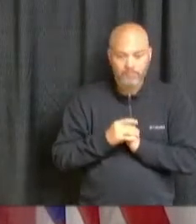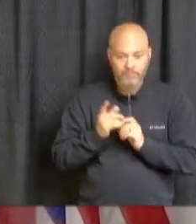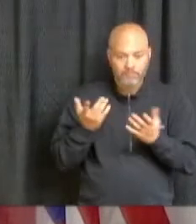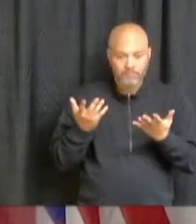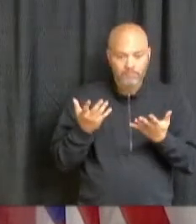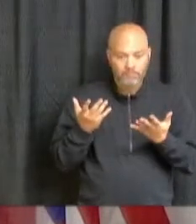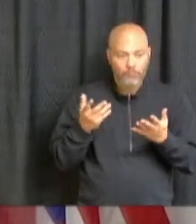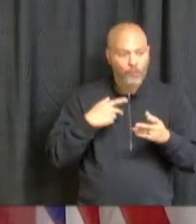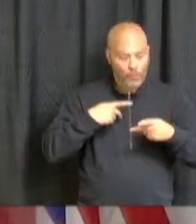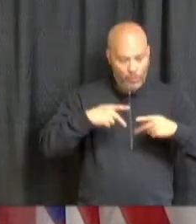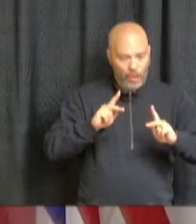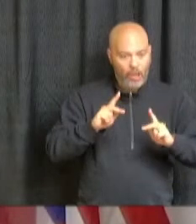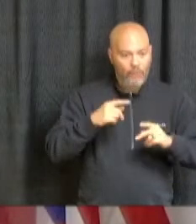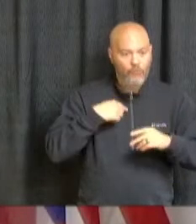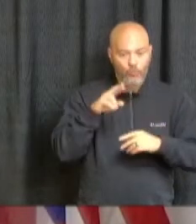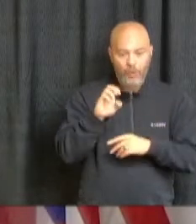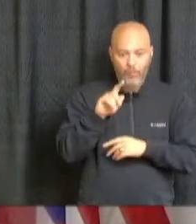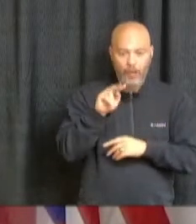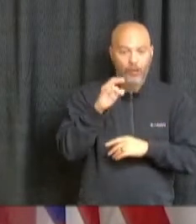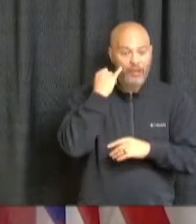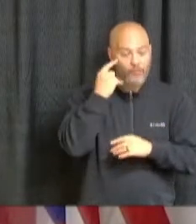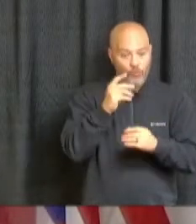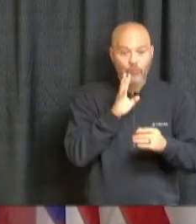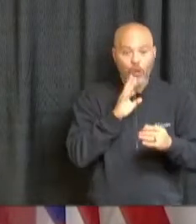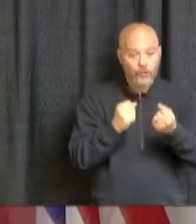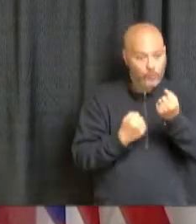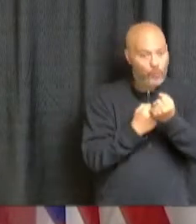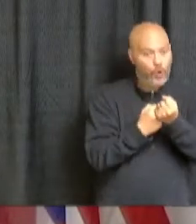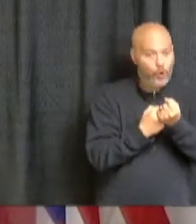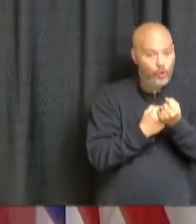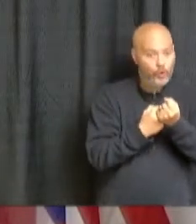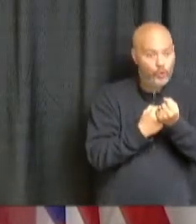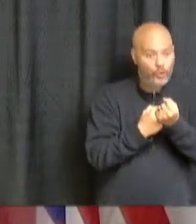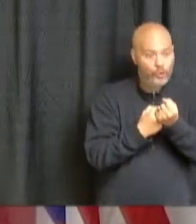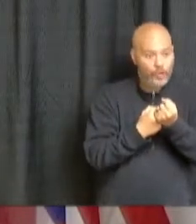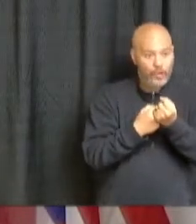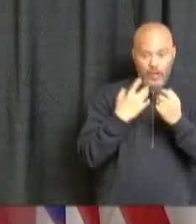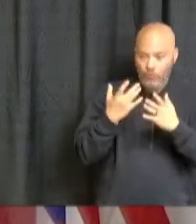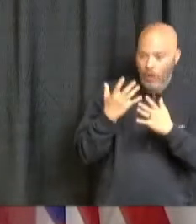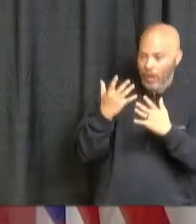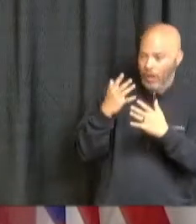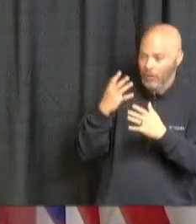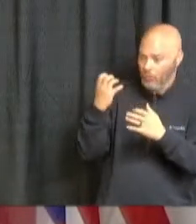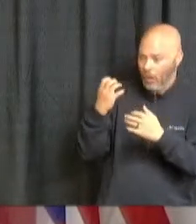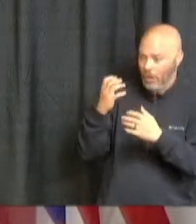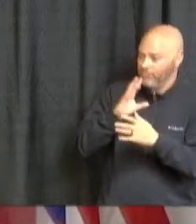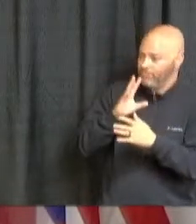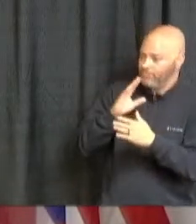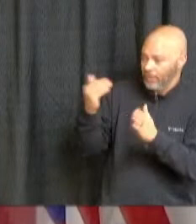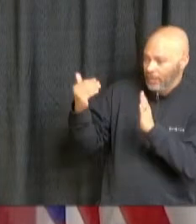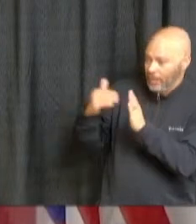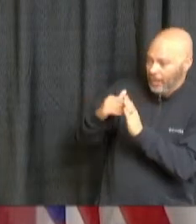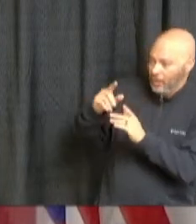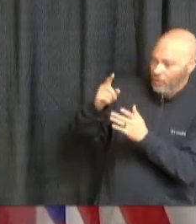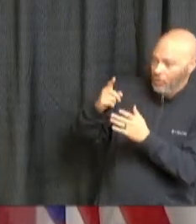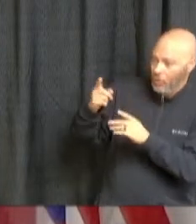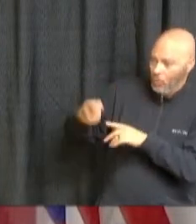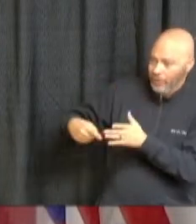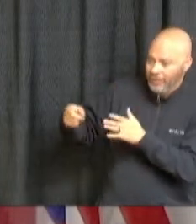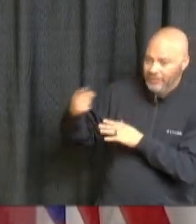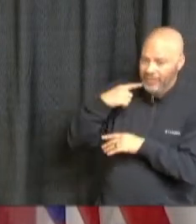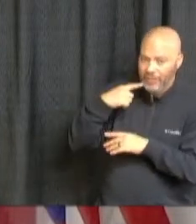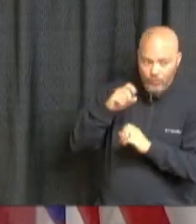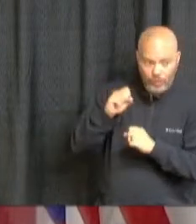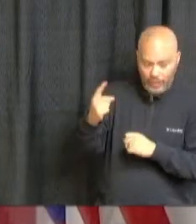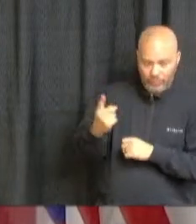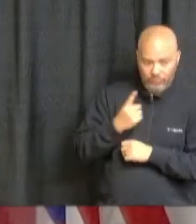Our code allows for rebuttal. If you spoke in favor or would like to speak to rebut anything that was said against ordinance 73, you